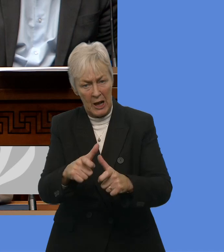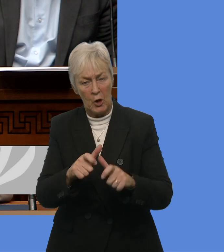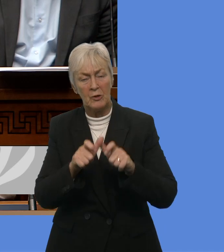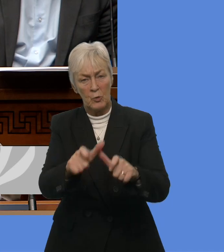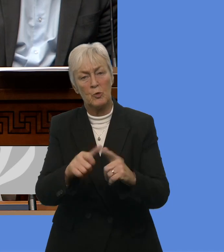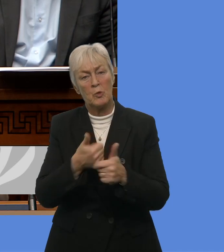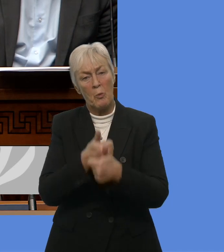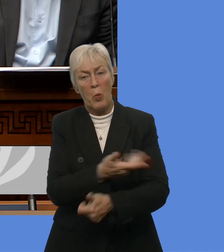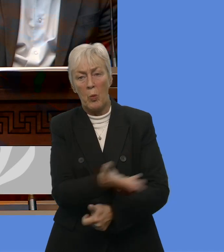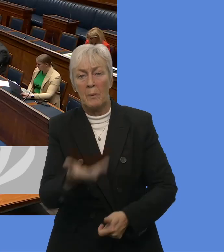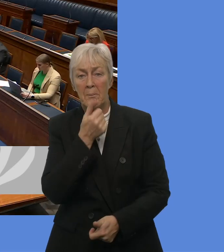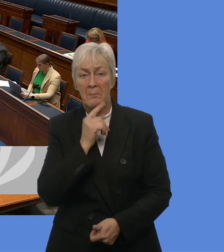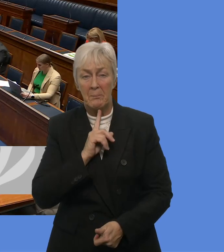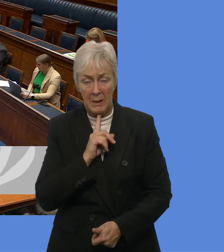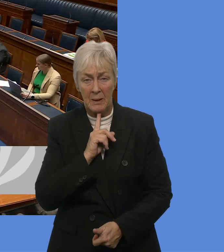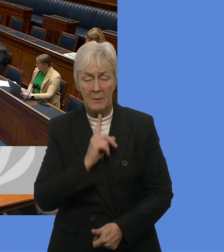that.